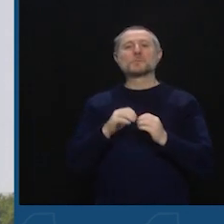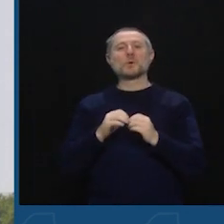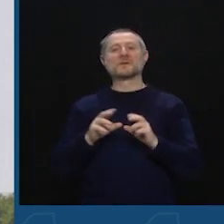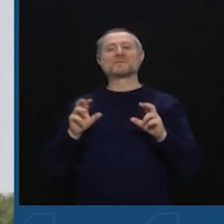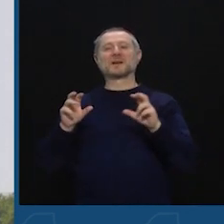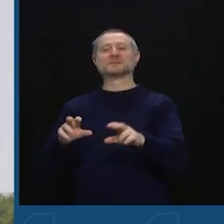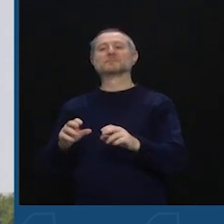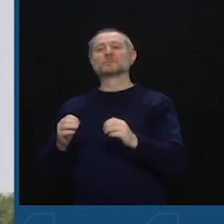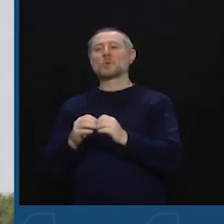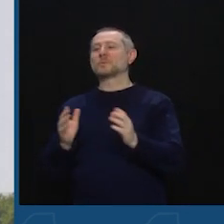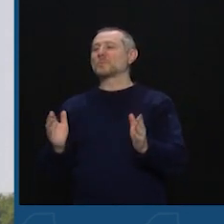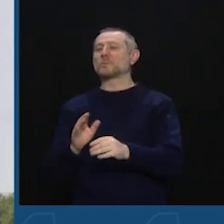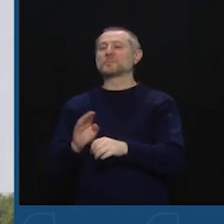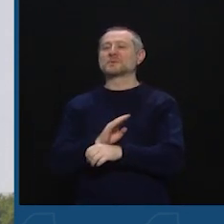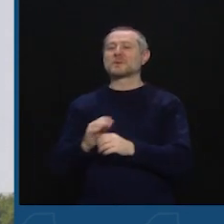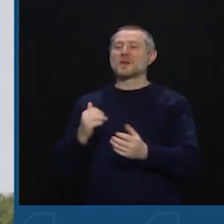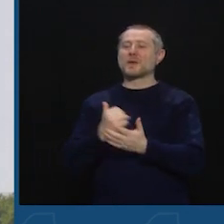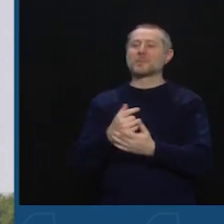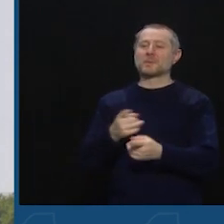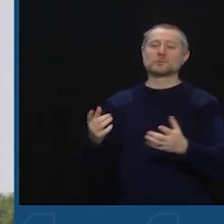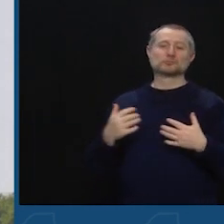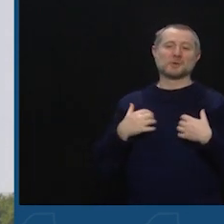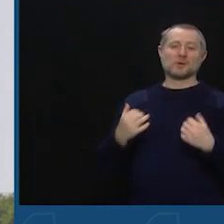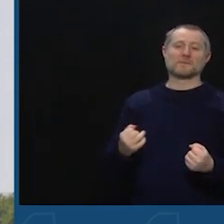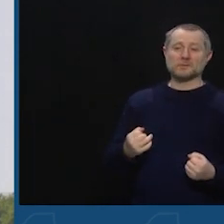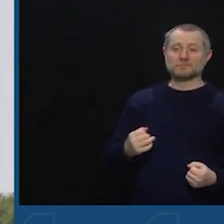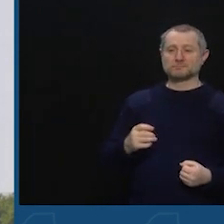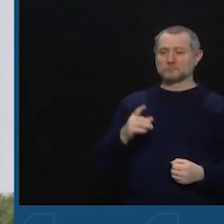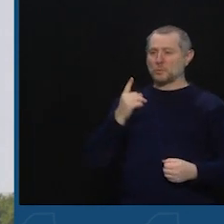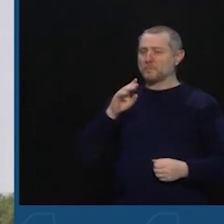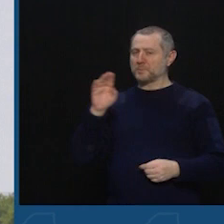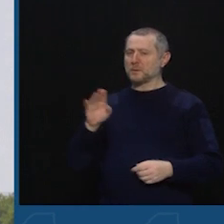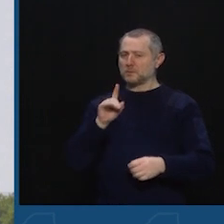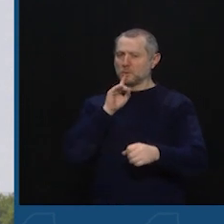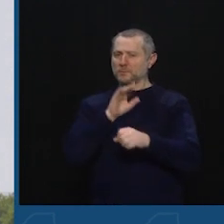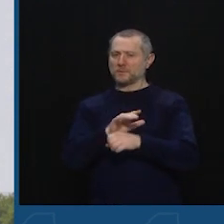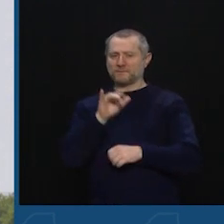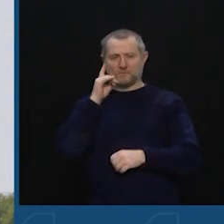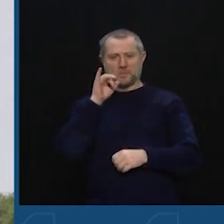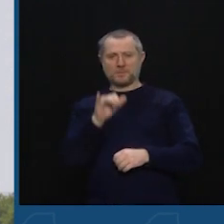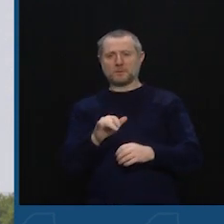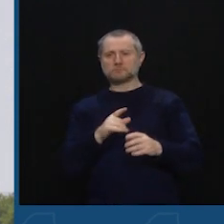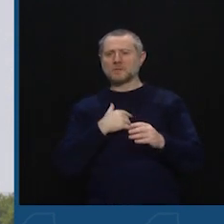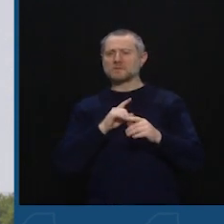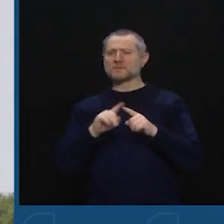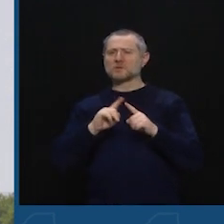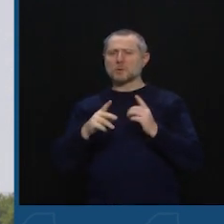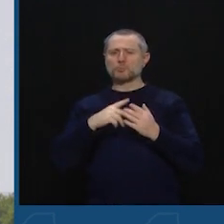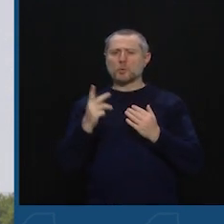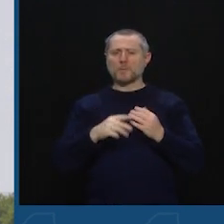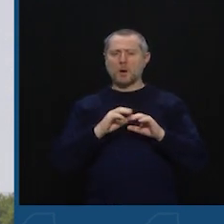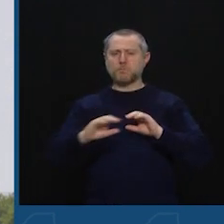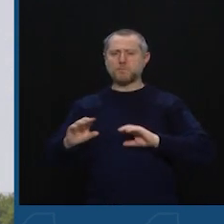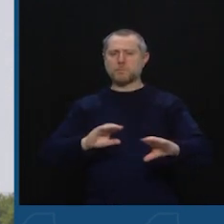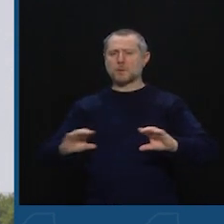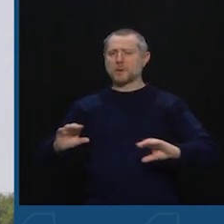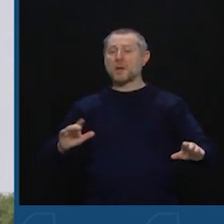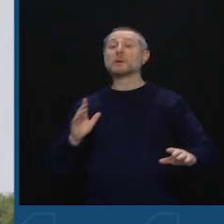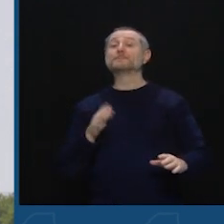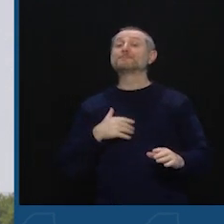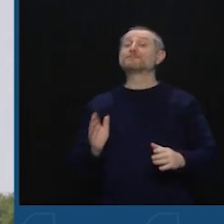that lifeline, and help them come back as well. So $1 billion in a various number of programs. Also something like to-go